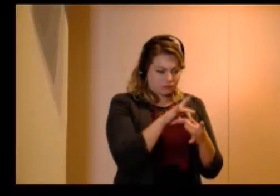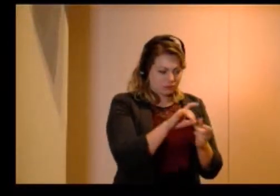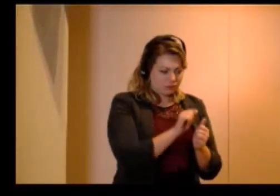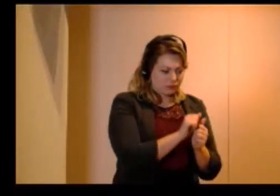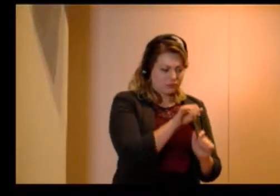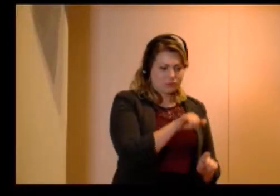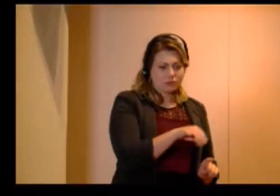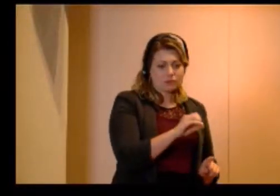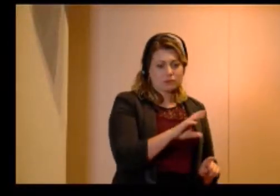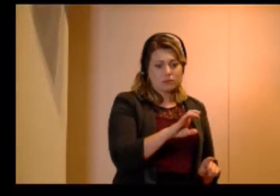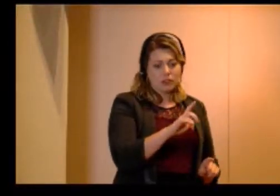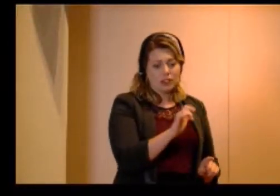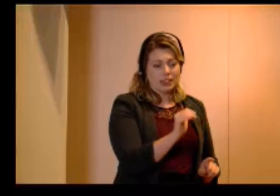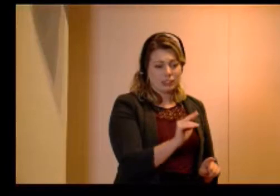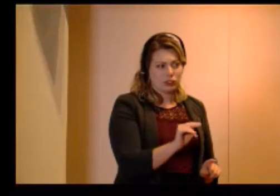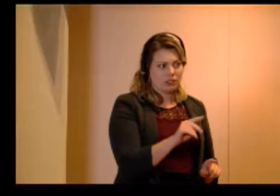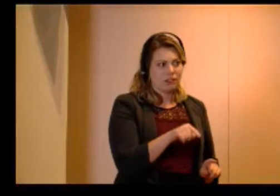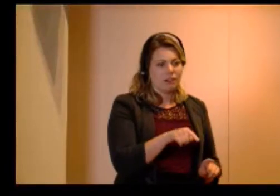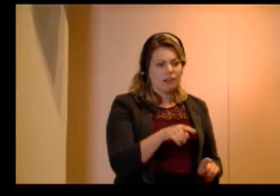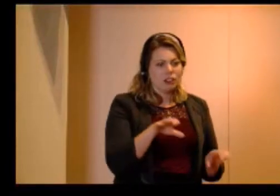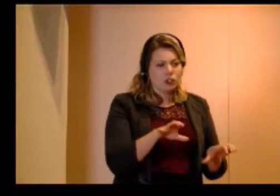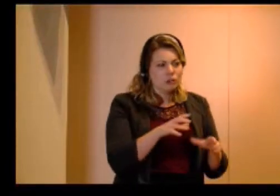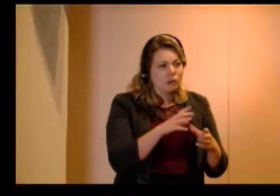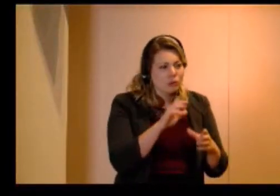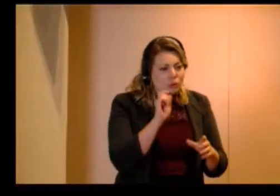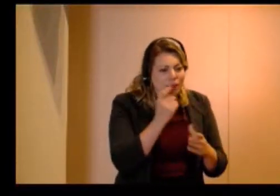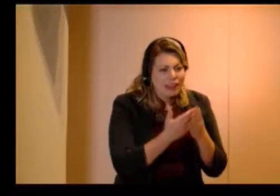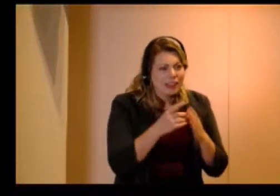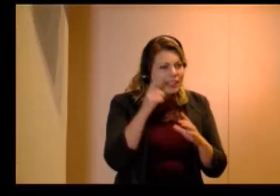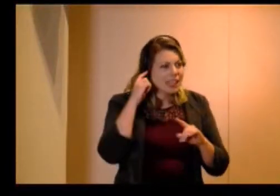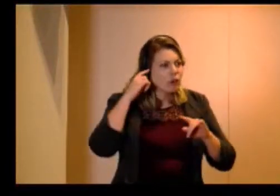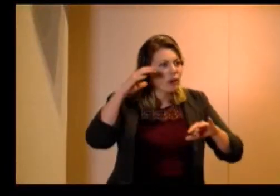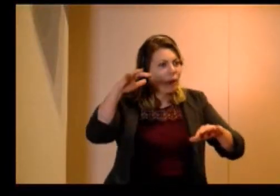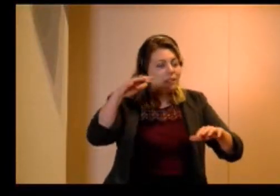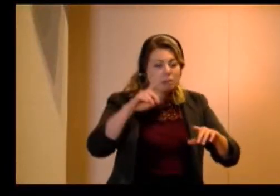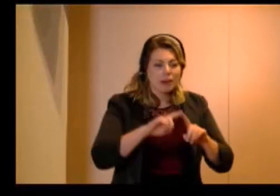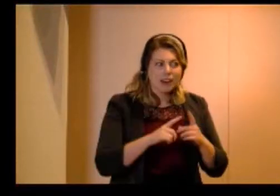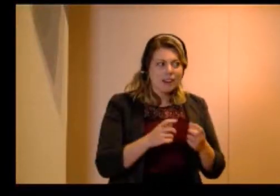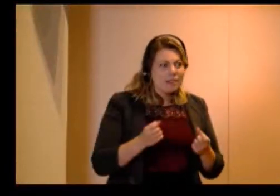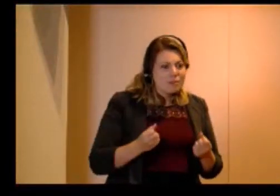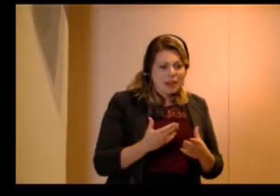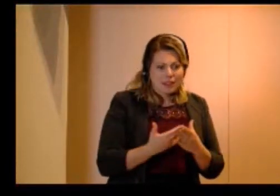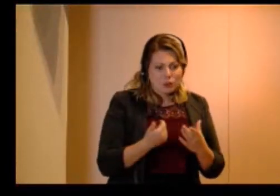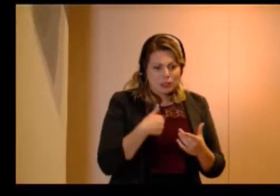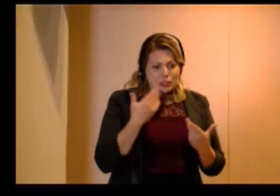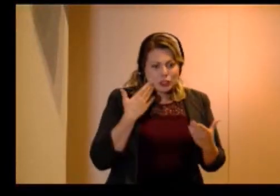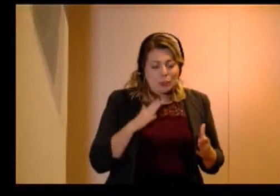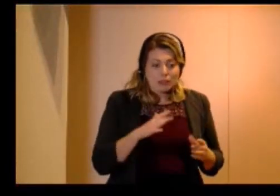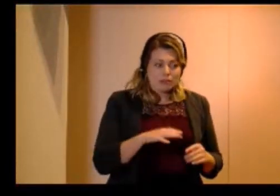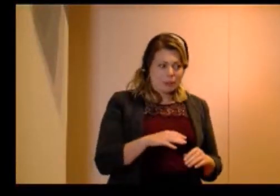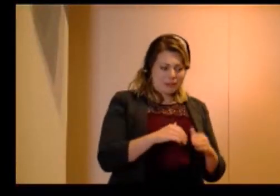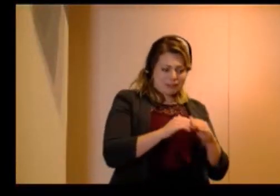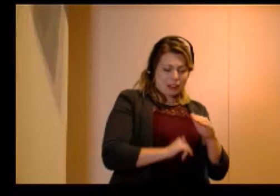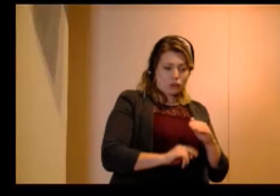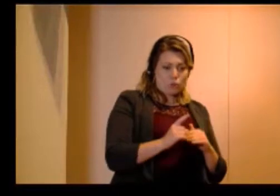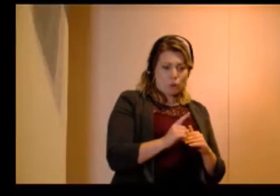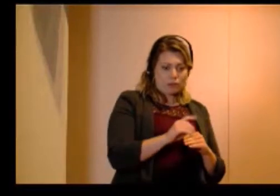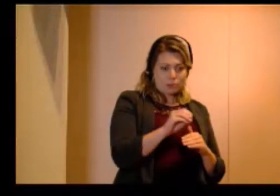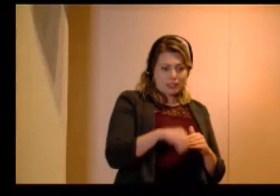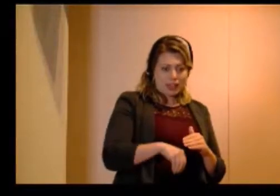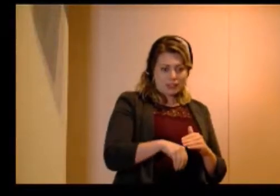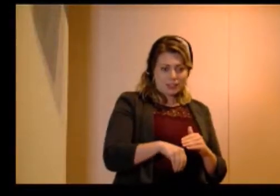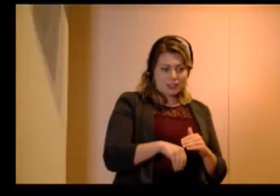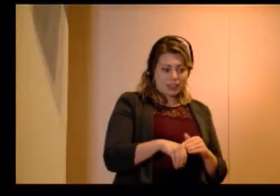thing hearing-wise, but there's probably tons of that stuff that we don't know anything about. I mean, less than 1% of the species on Earth have even been studied in